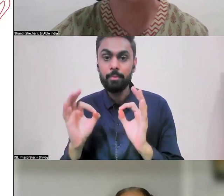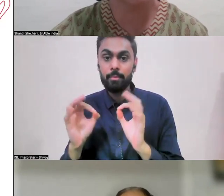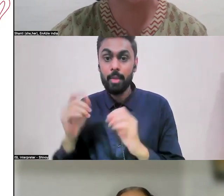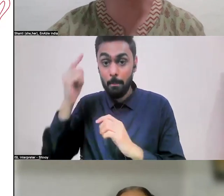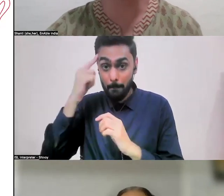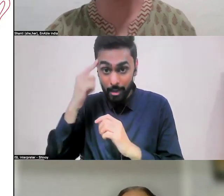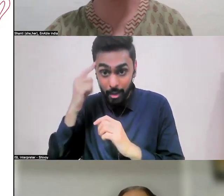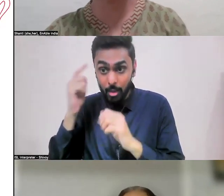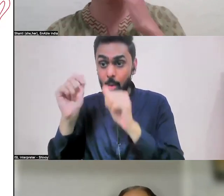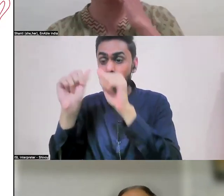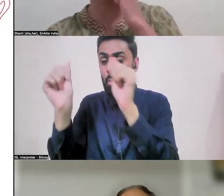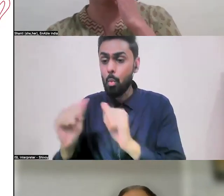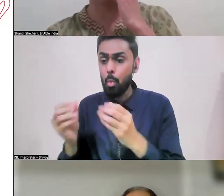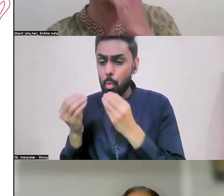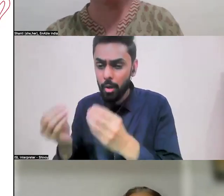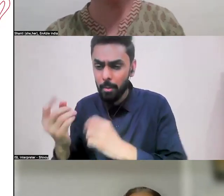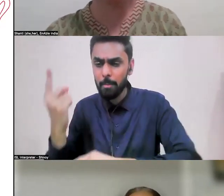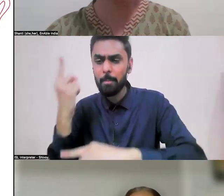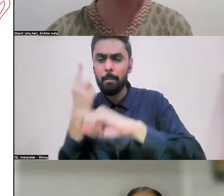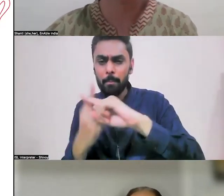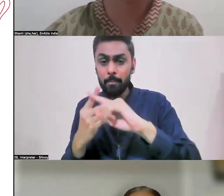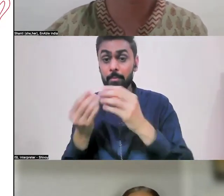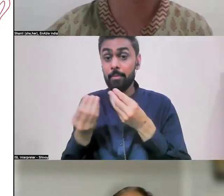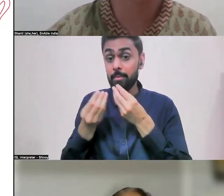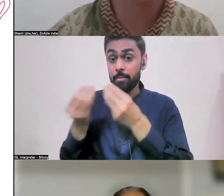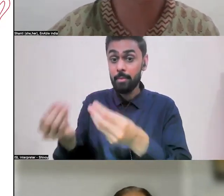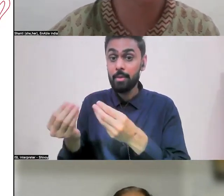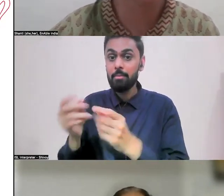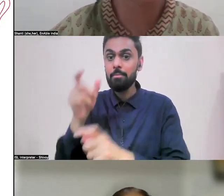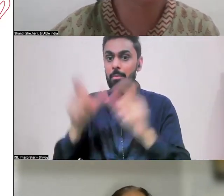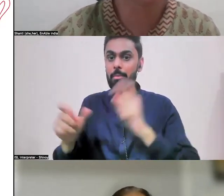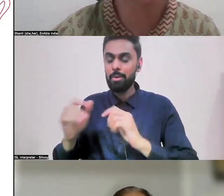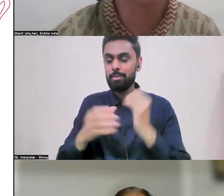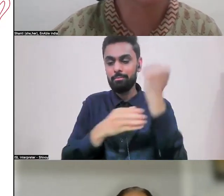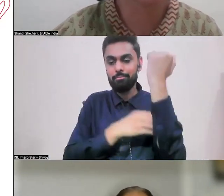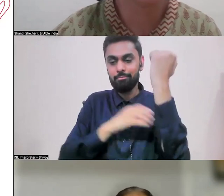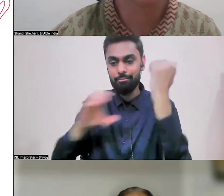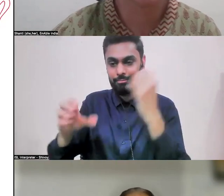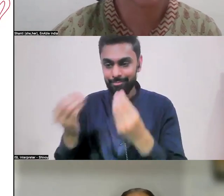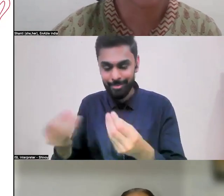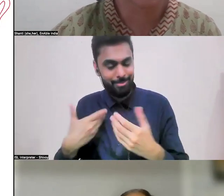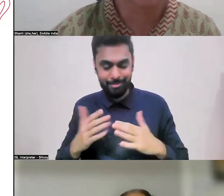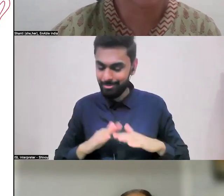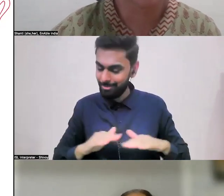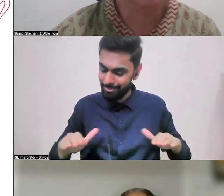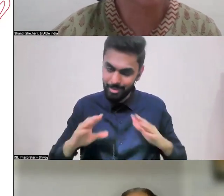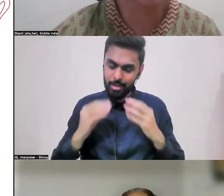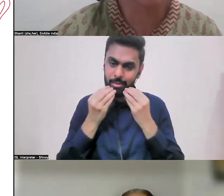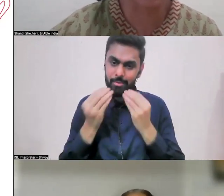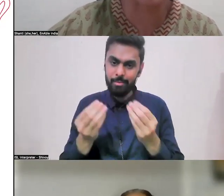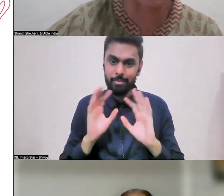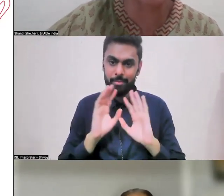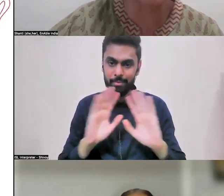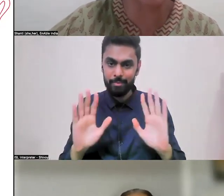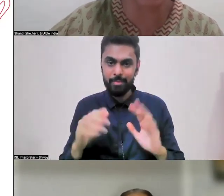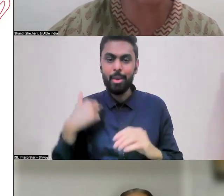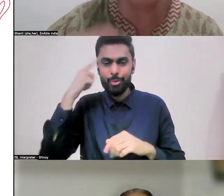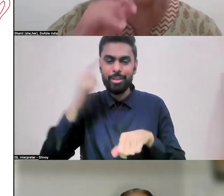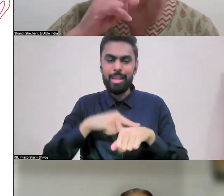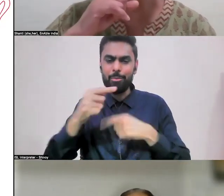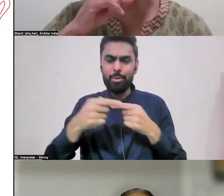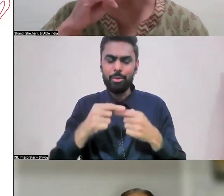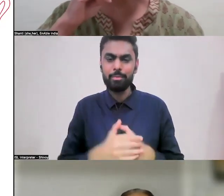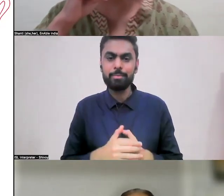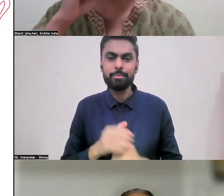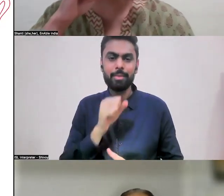model and give and equip the primary actors. I think I will say that and stop because we will be taking up. And